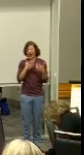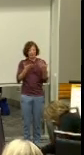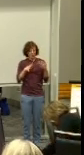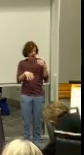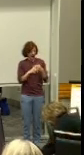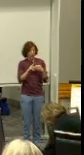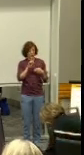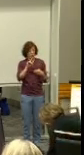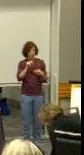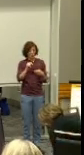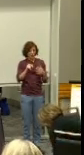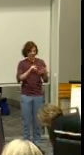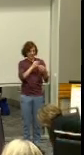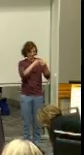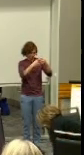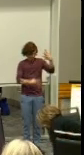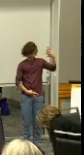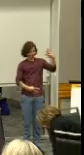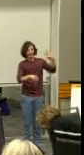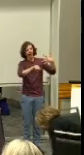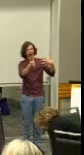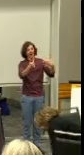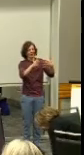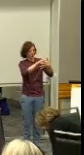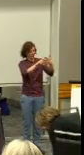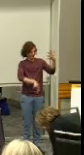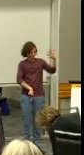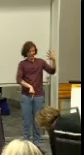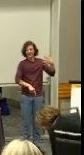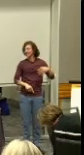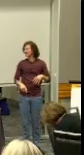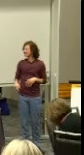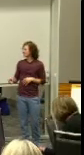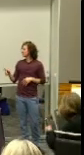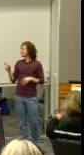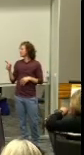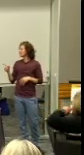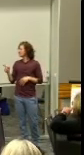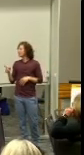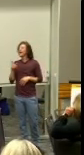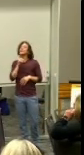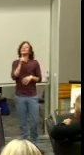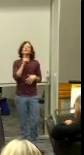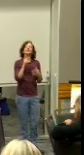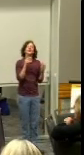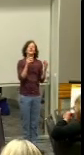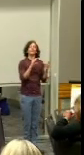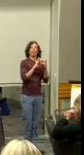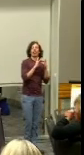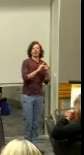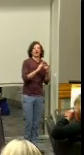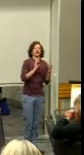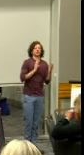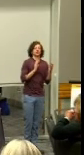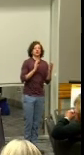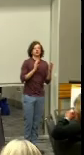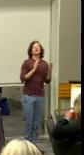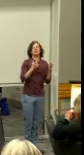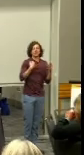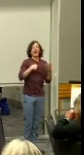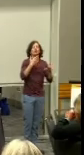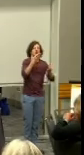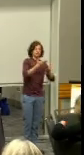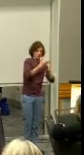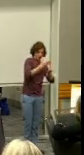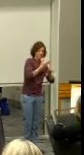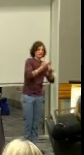would say these are all like more having to do with the fact that we're renovating Right. existing That's what I was property about to versus say.